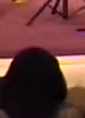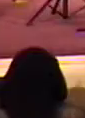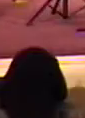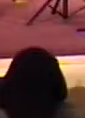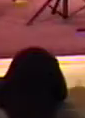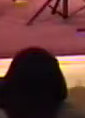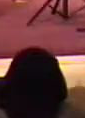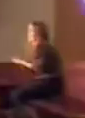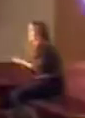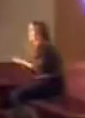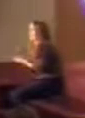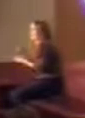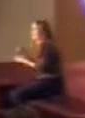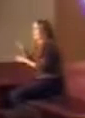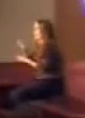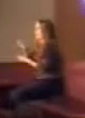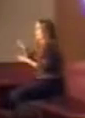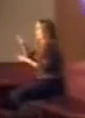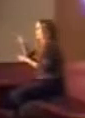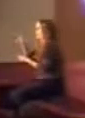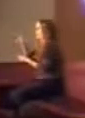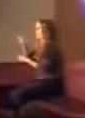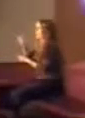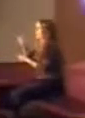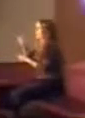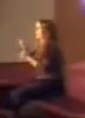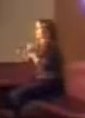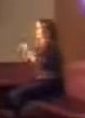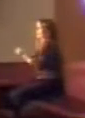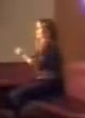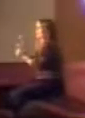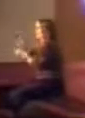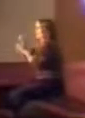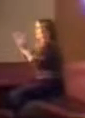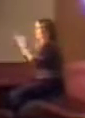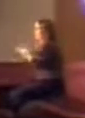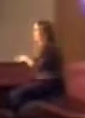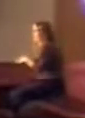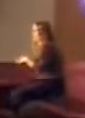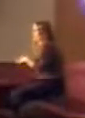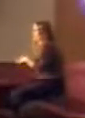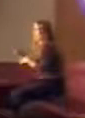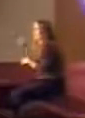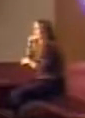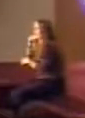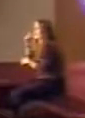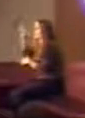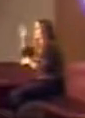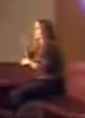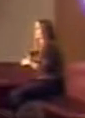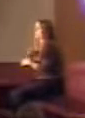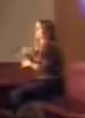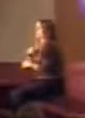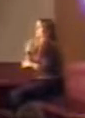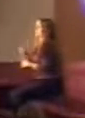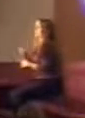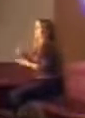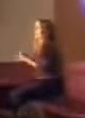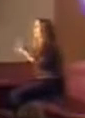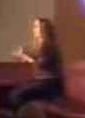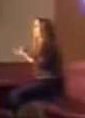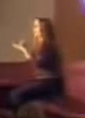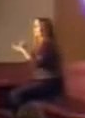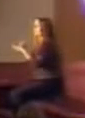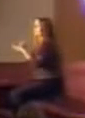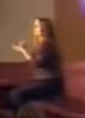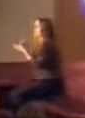down. She said it was complete darkness. She said, I heard a man's voice, help, help, help, and then silence. And